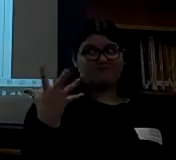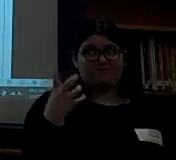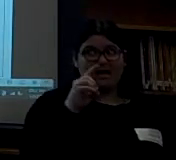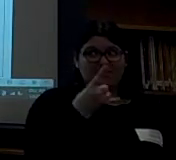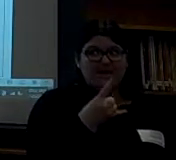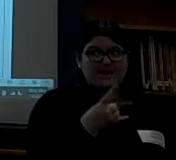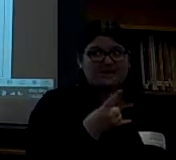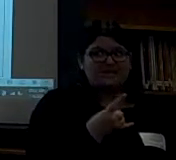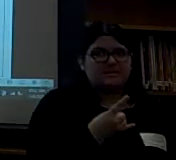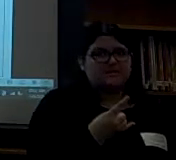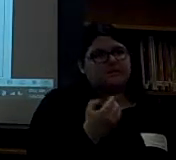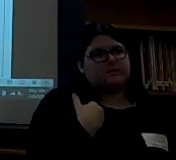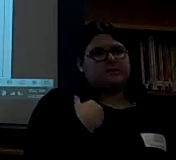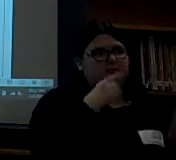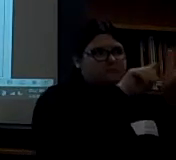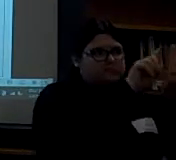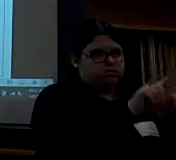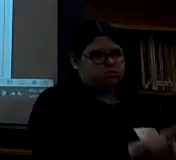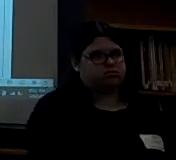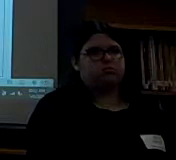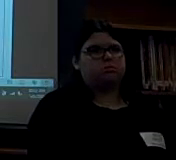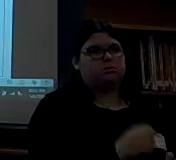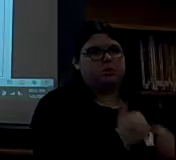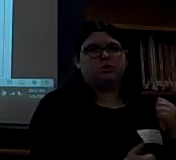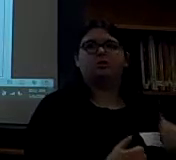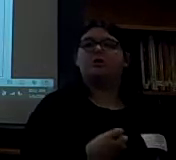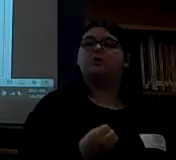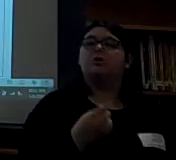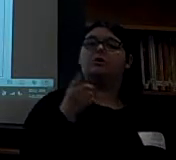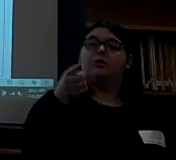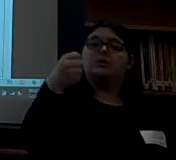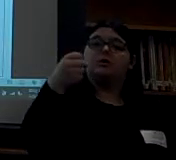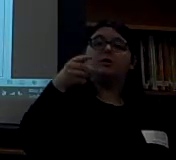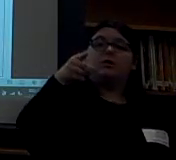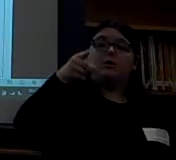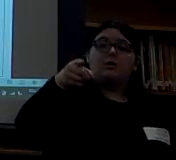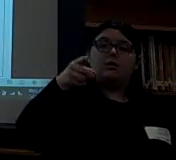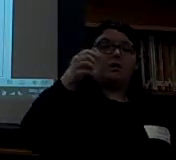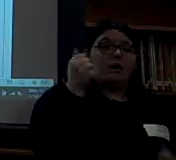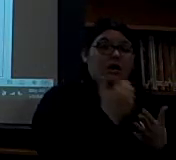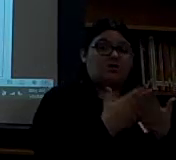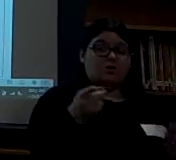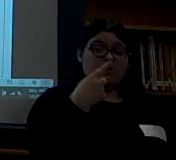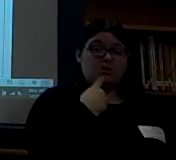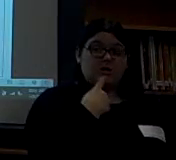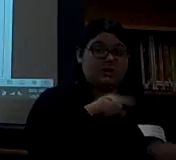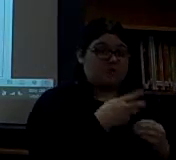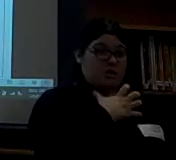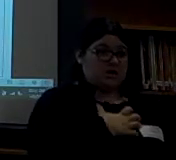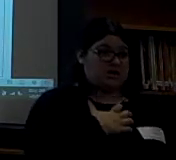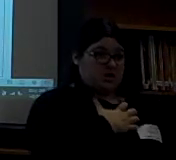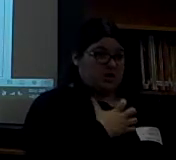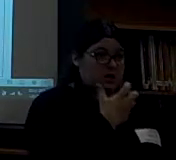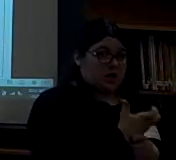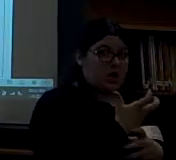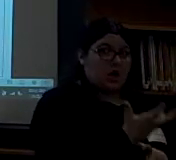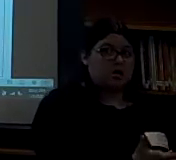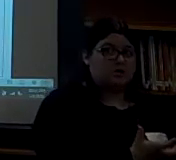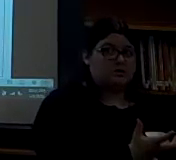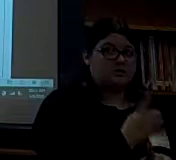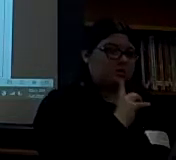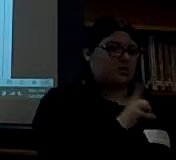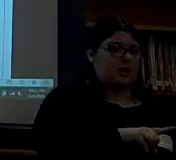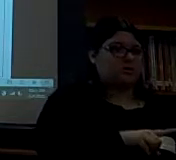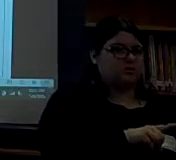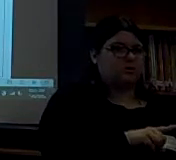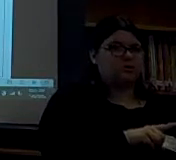are going to all have different ways of dealing with it. So, yes. So everything you said about yuck causing these